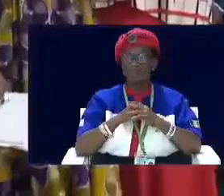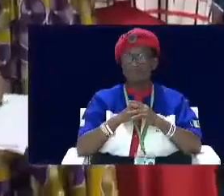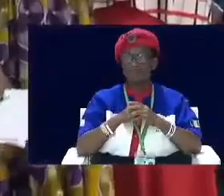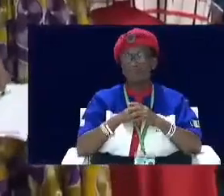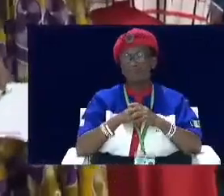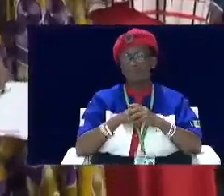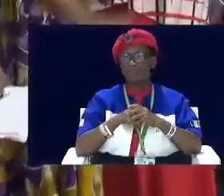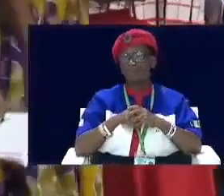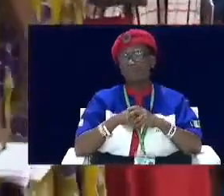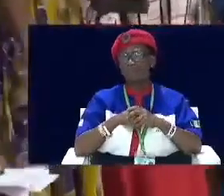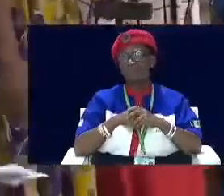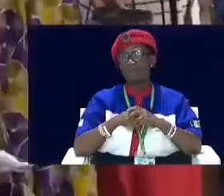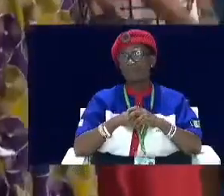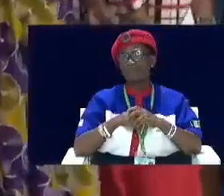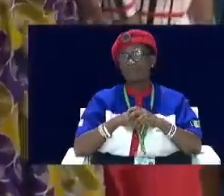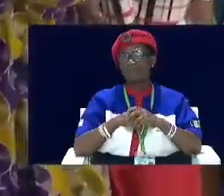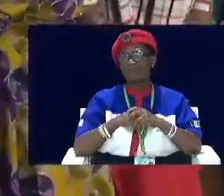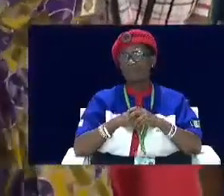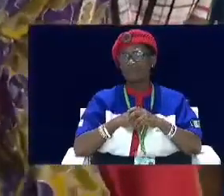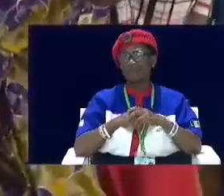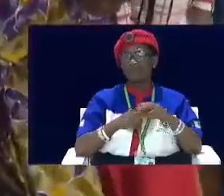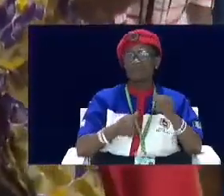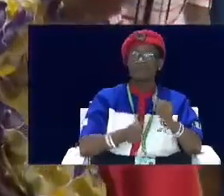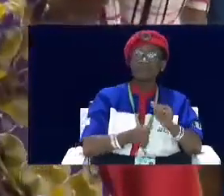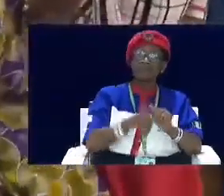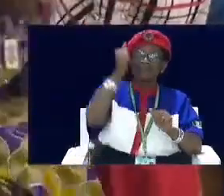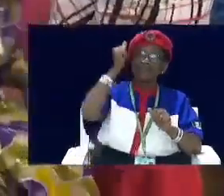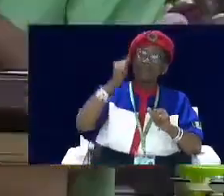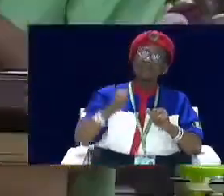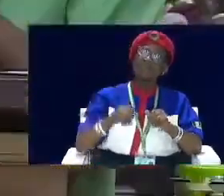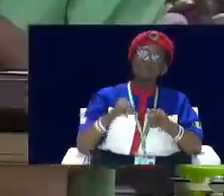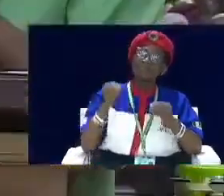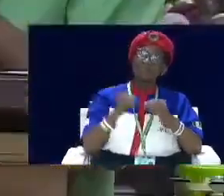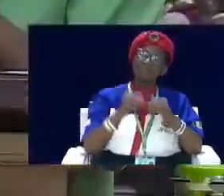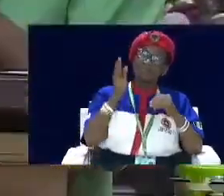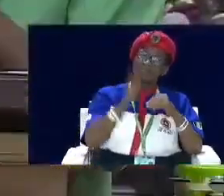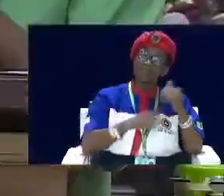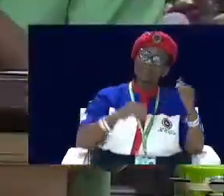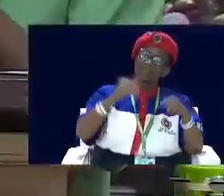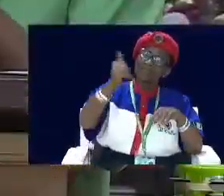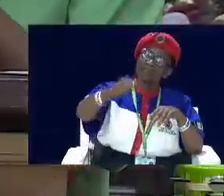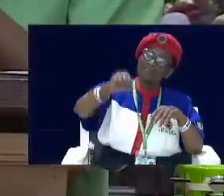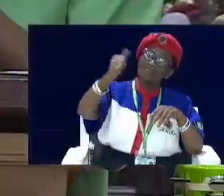But almost more than anything else, the one